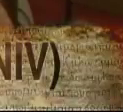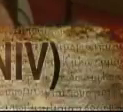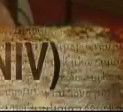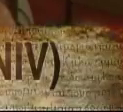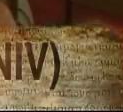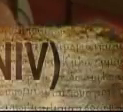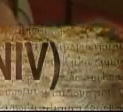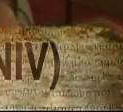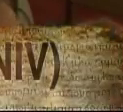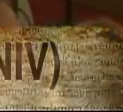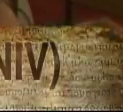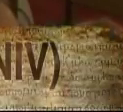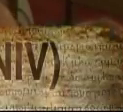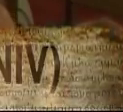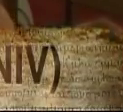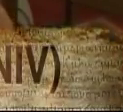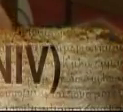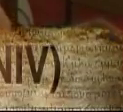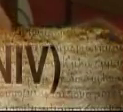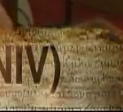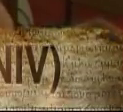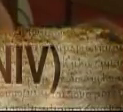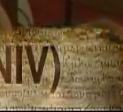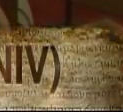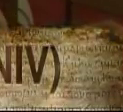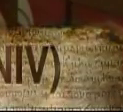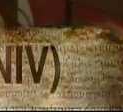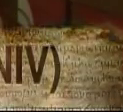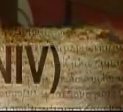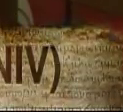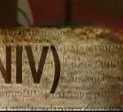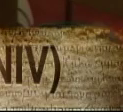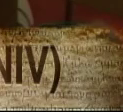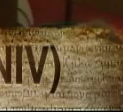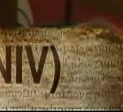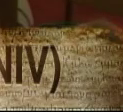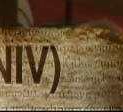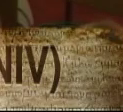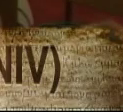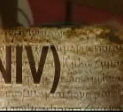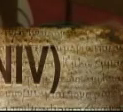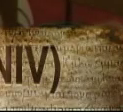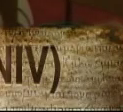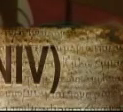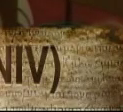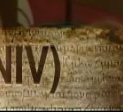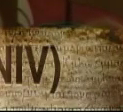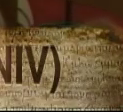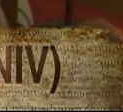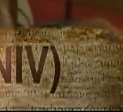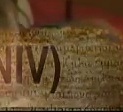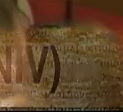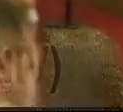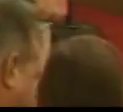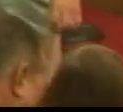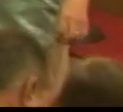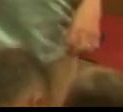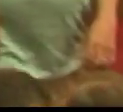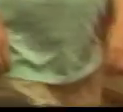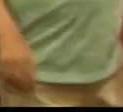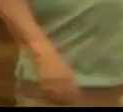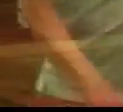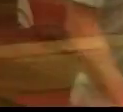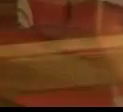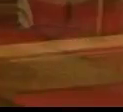evil with good. The word of God for the people of God. Thanks be to God. You may be seated.